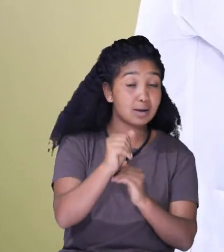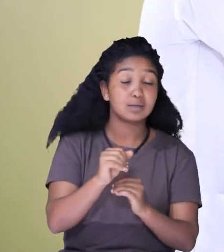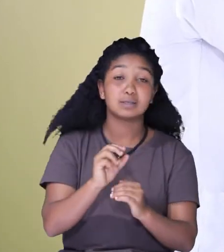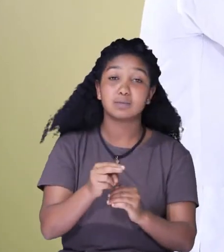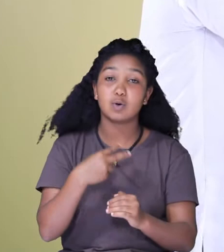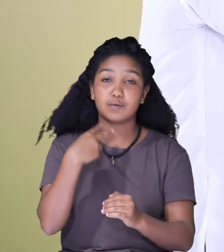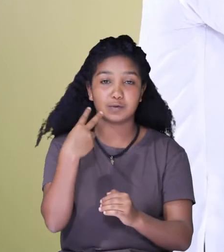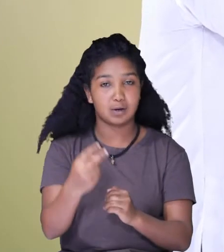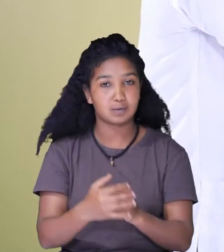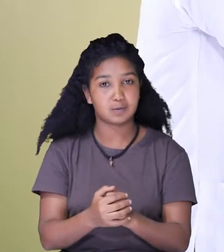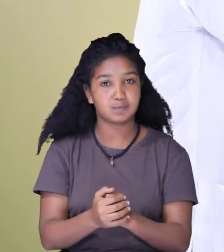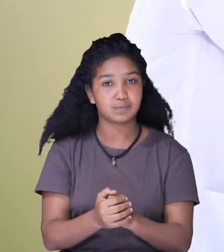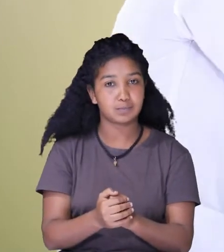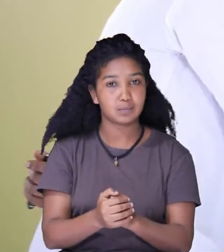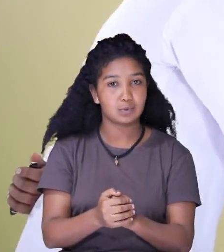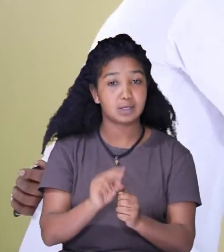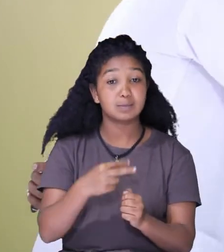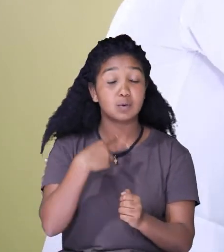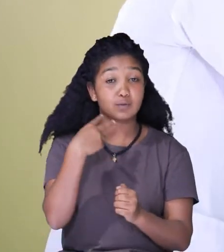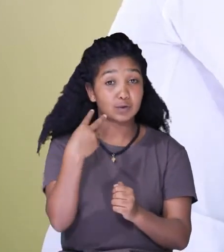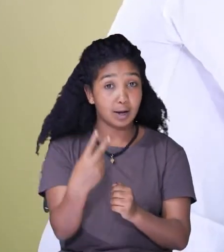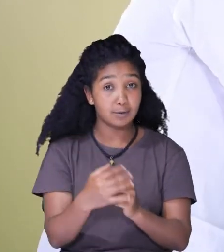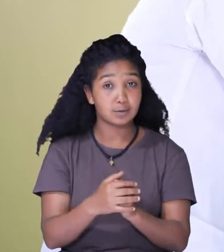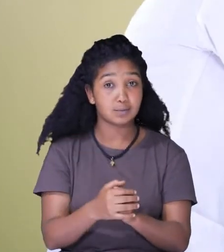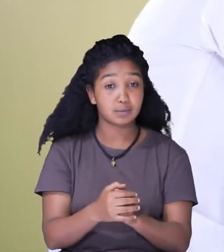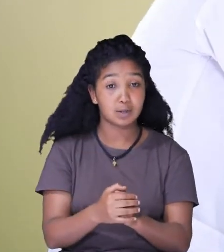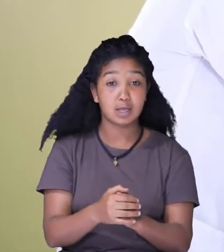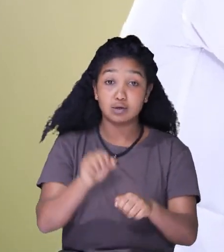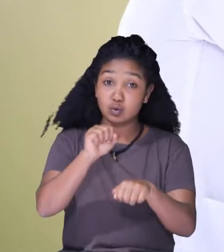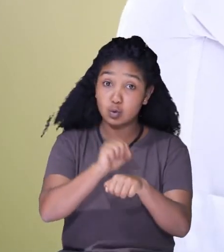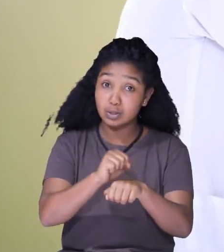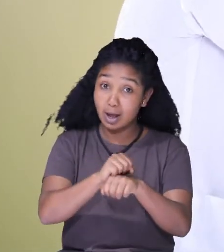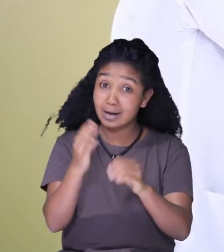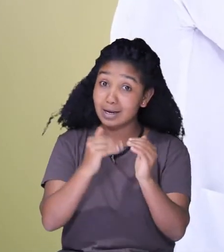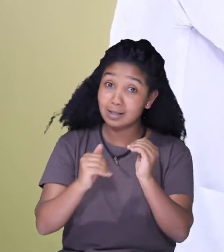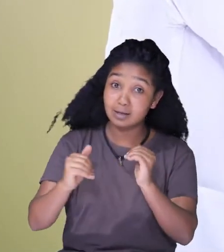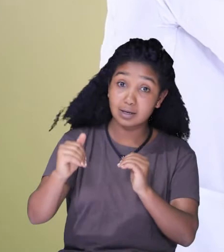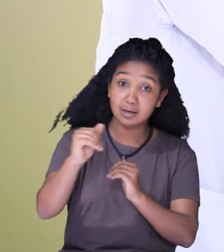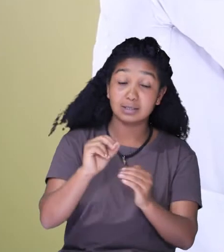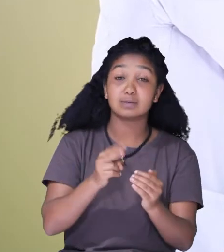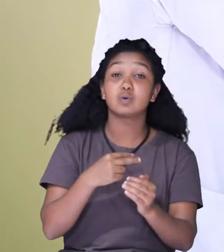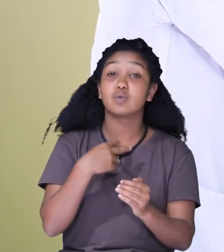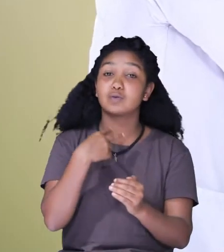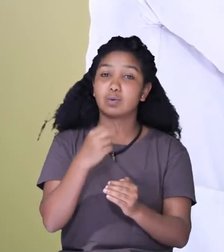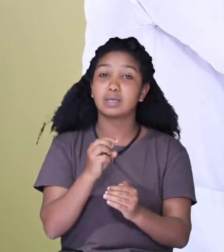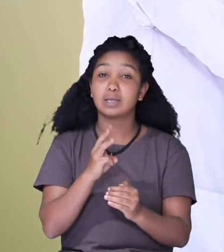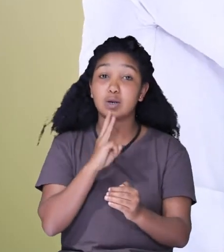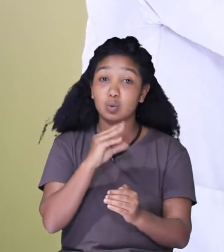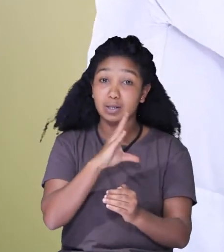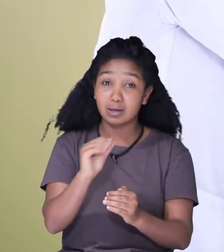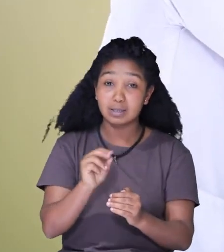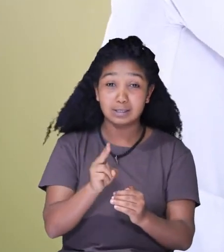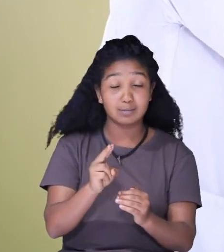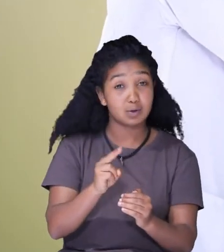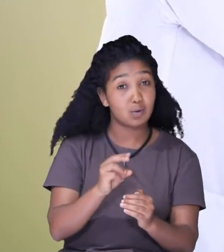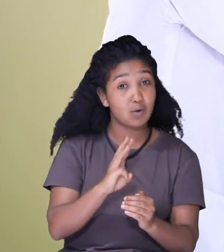of sound. The speed of sound in solid are greater than the speed of sound in liquid, and the